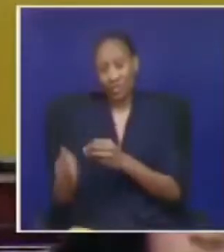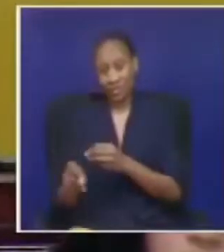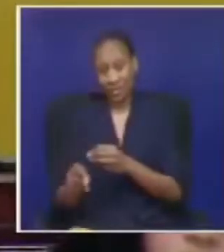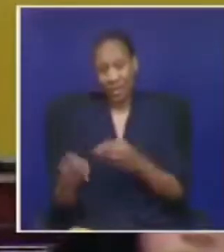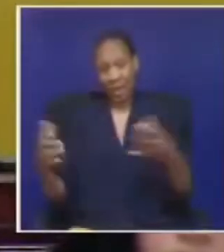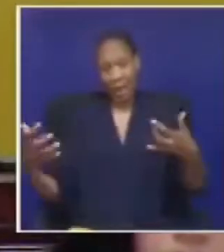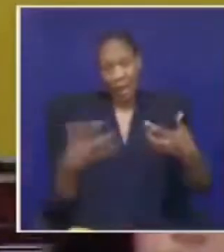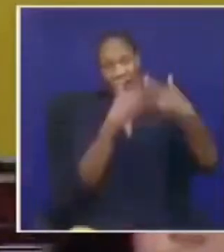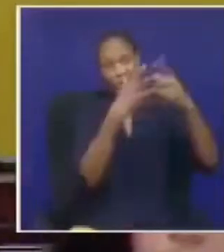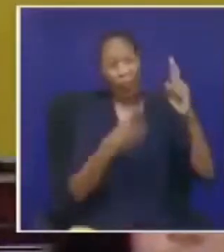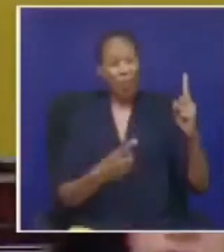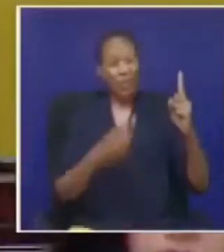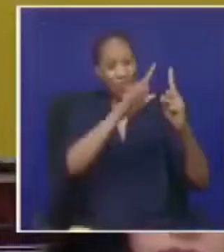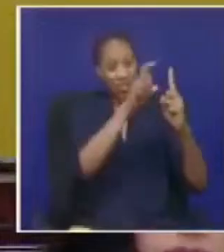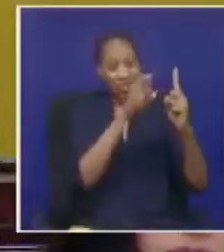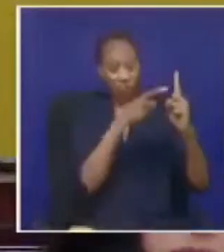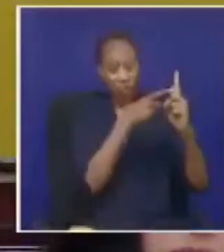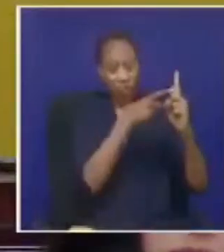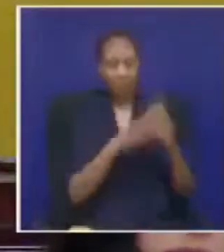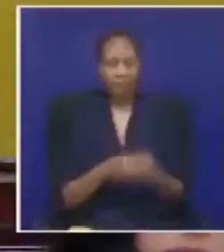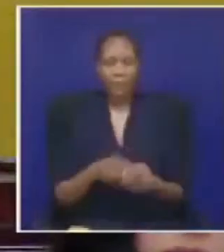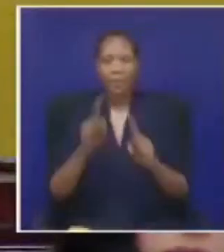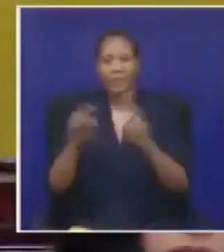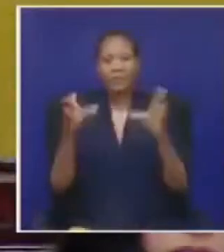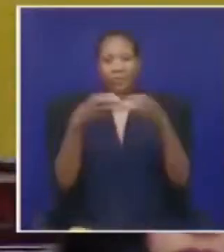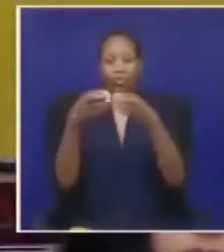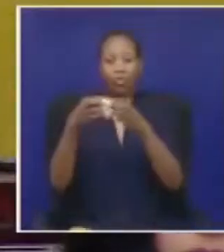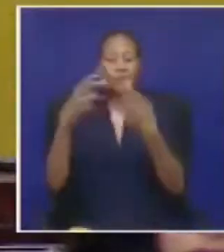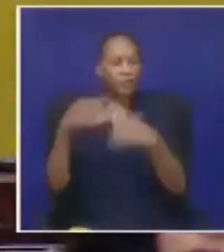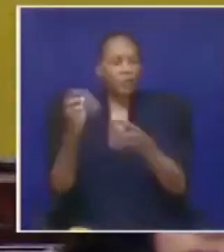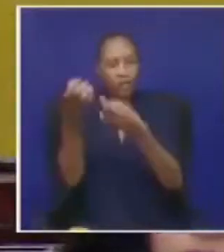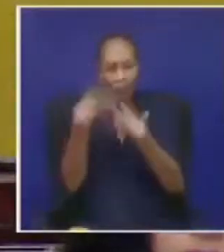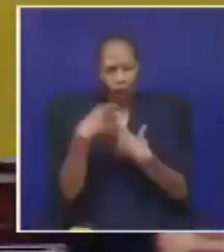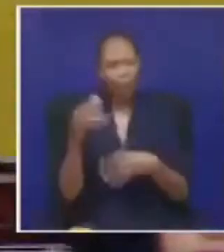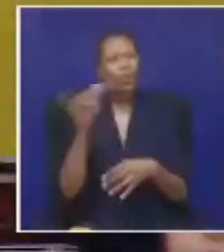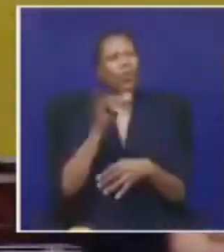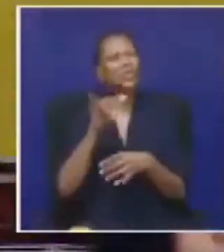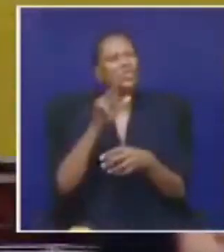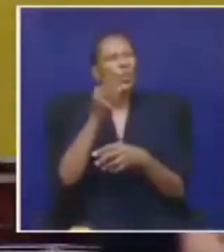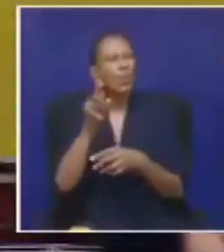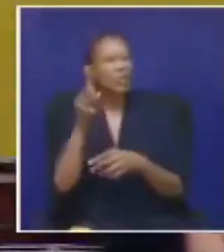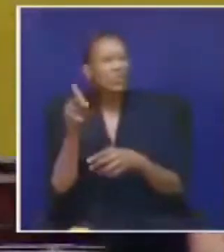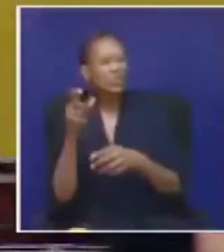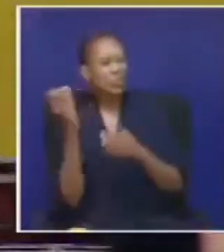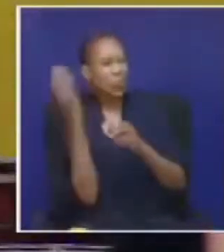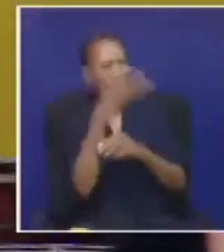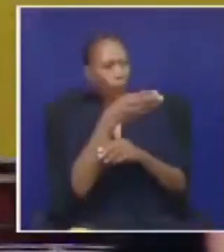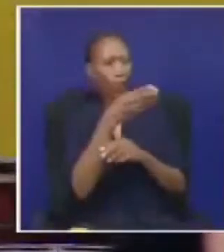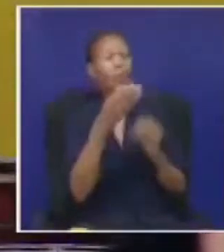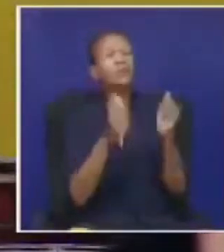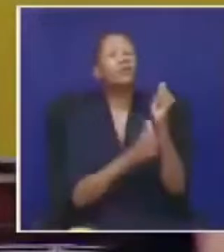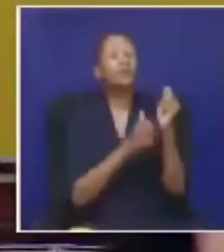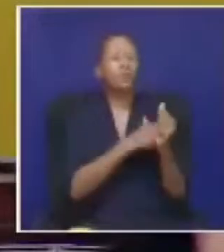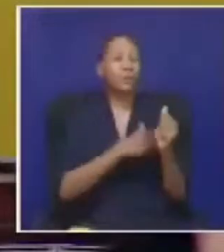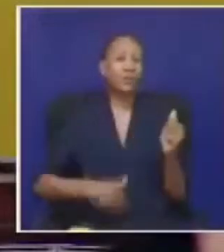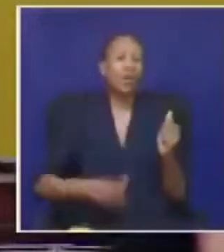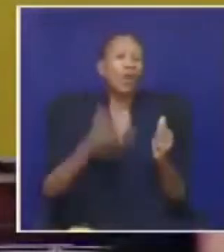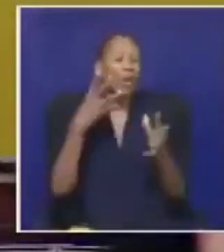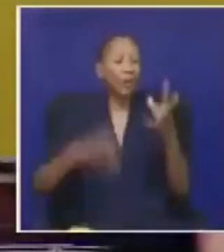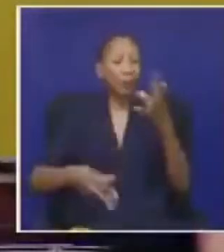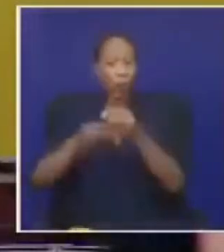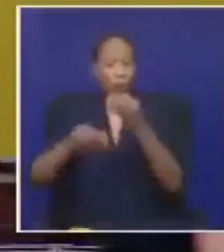each question. Parties have given an indication on which questions their members wish to pose a supplementary